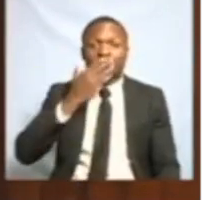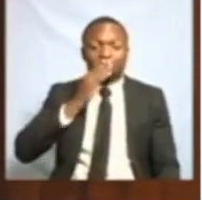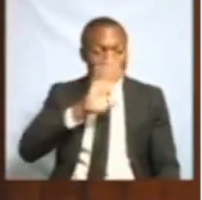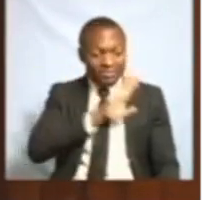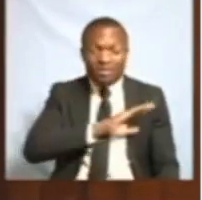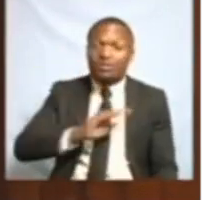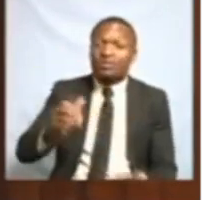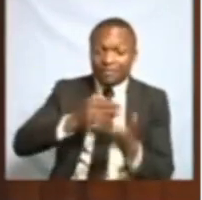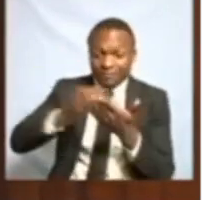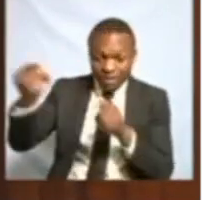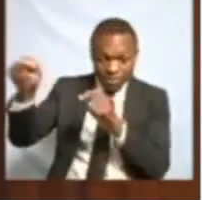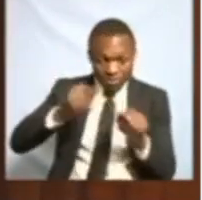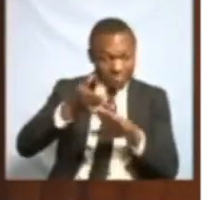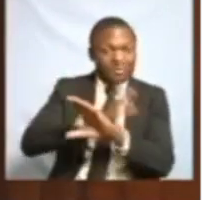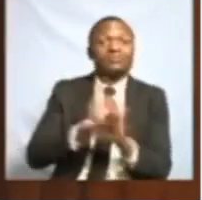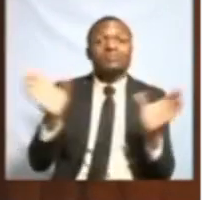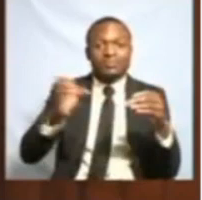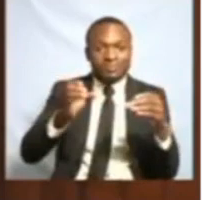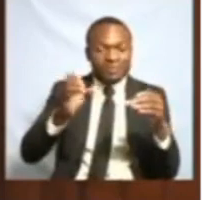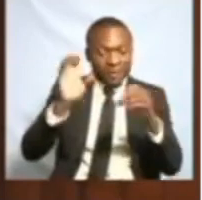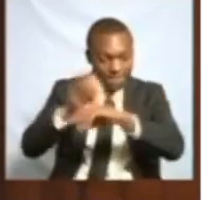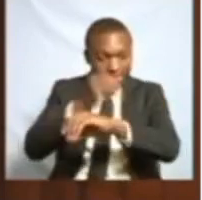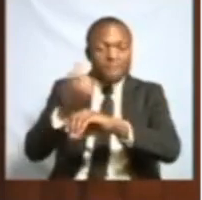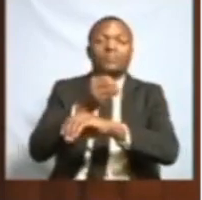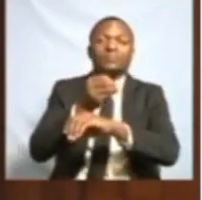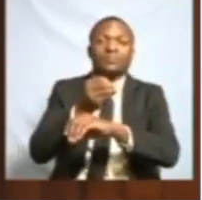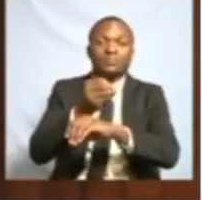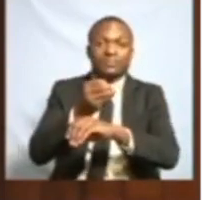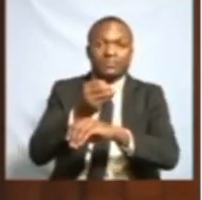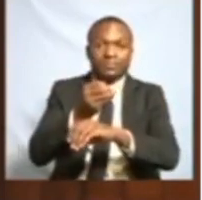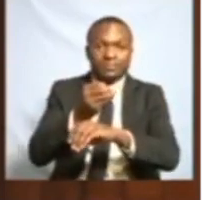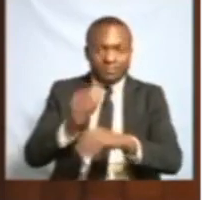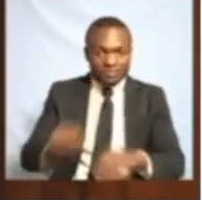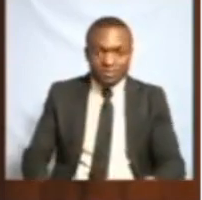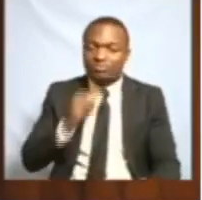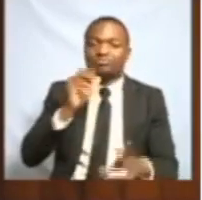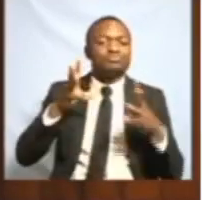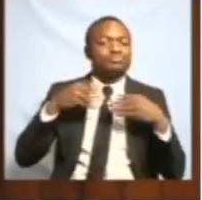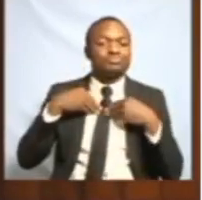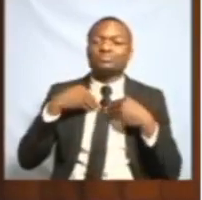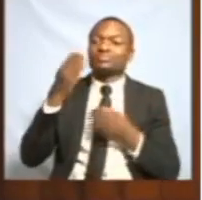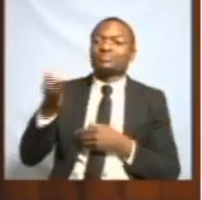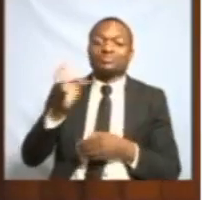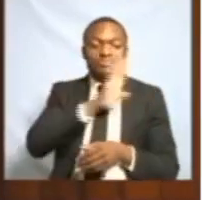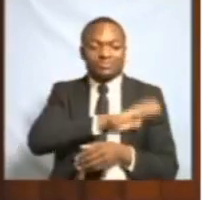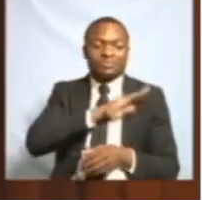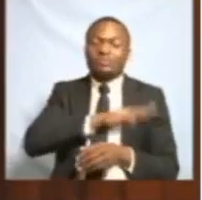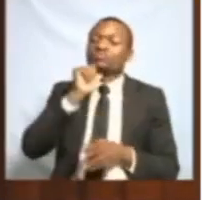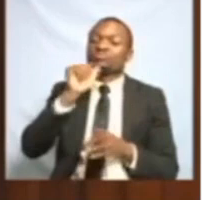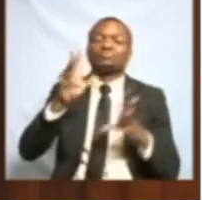failure to appear before the Committee on Privileges and Absences is unprecedented. Such misconduct